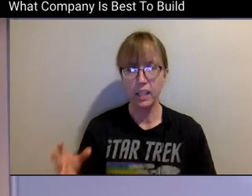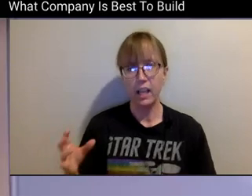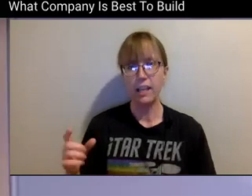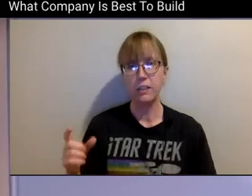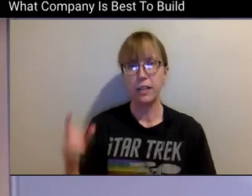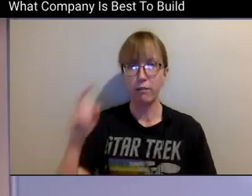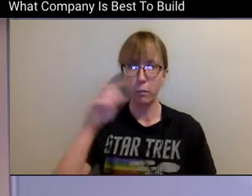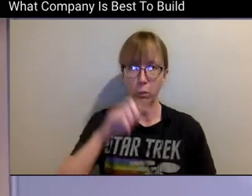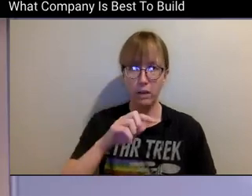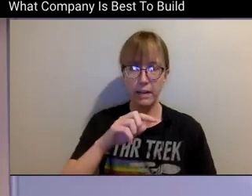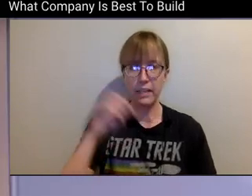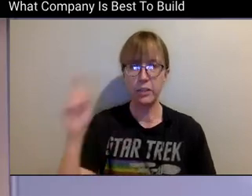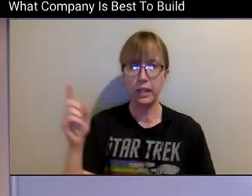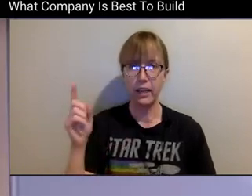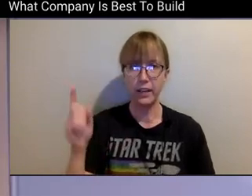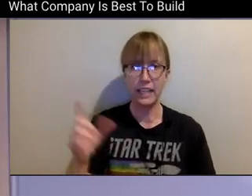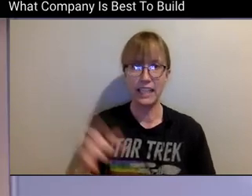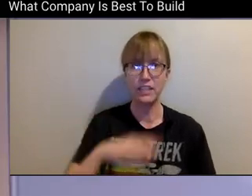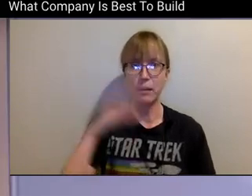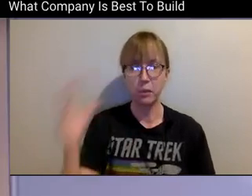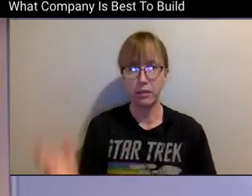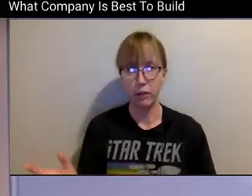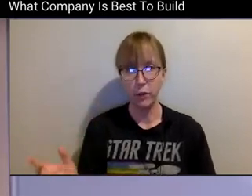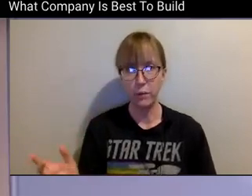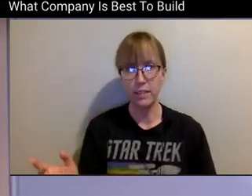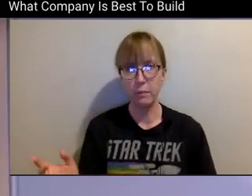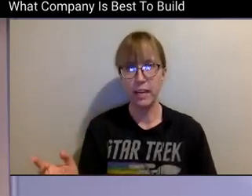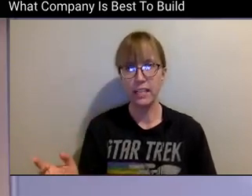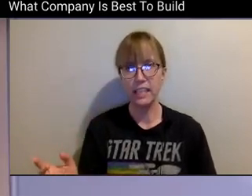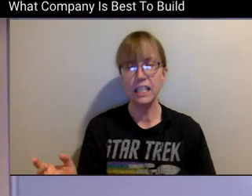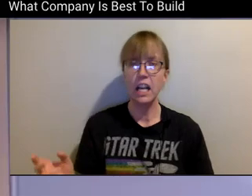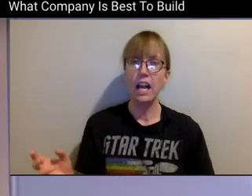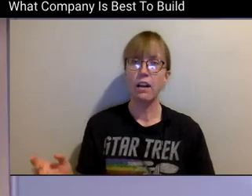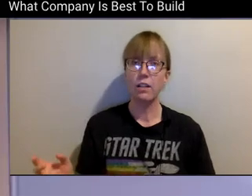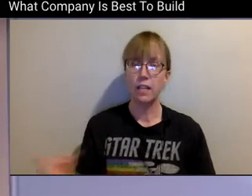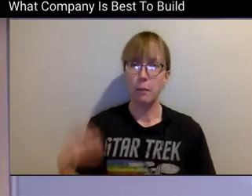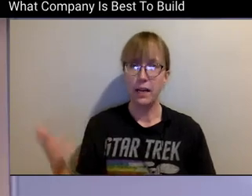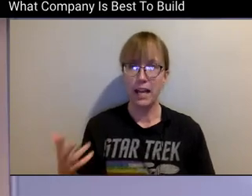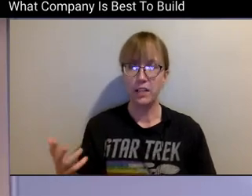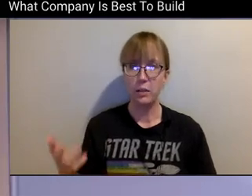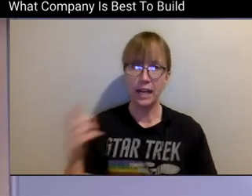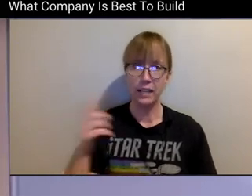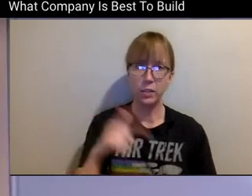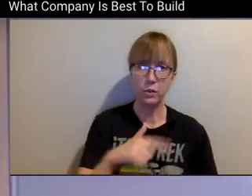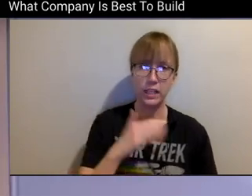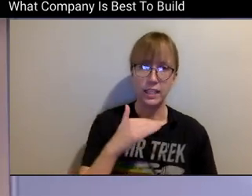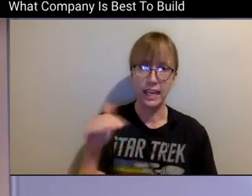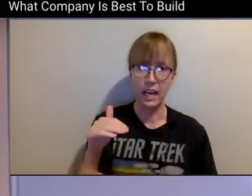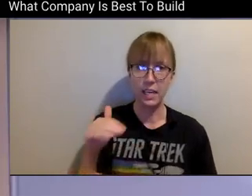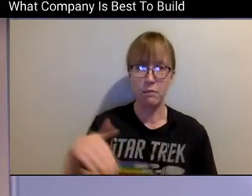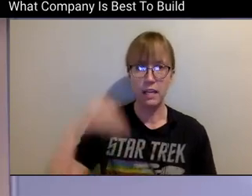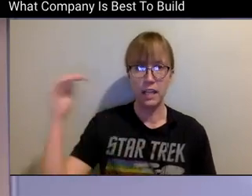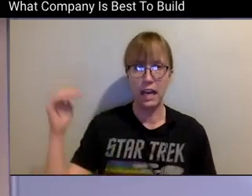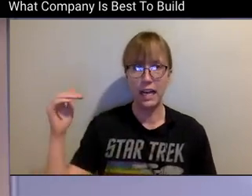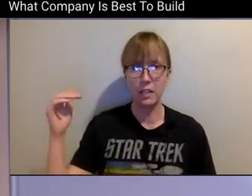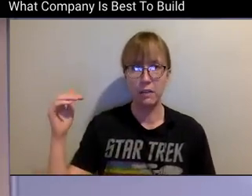rankings, and to get from one ranking to another, it's like double in volume in some cases. And in Monat too, to get to the second